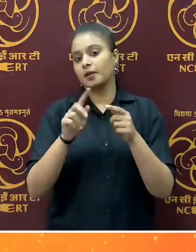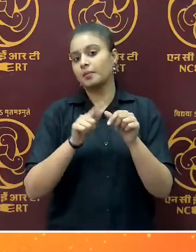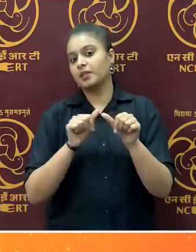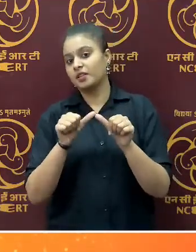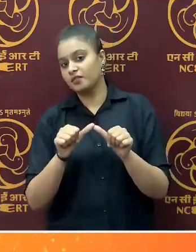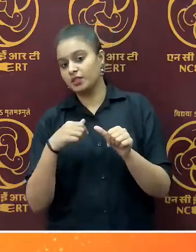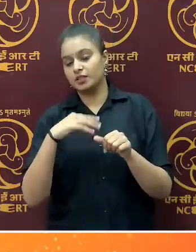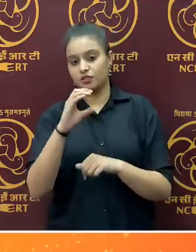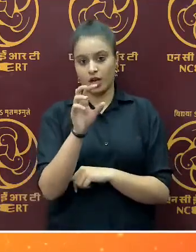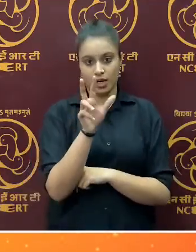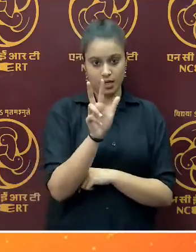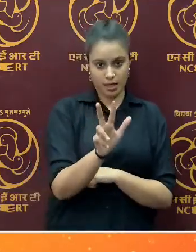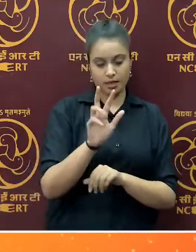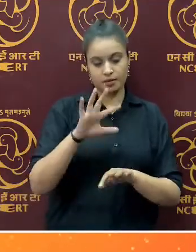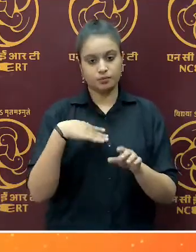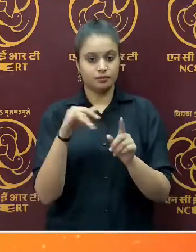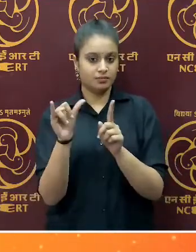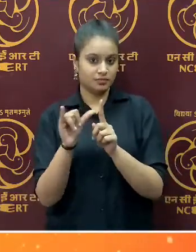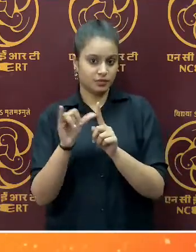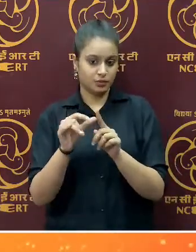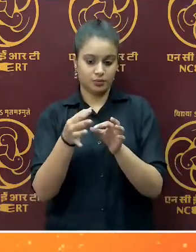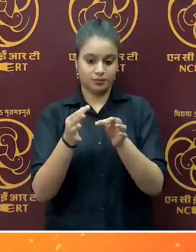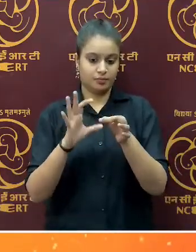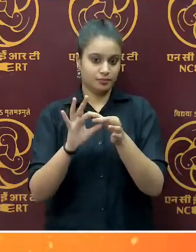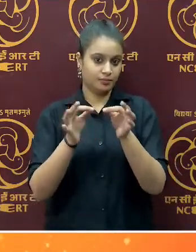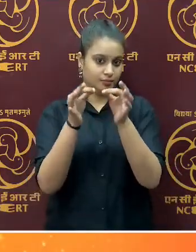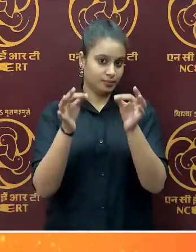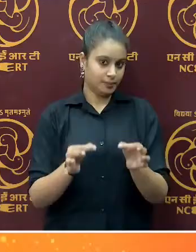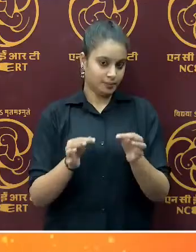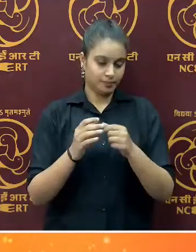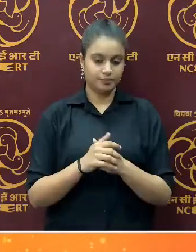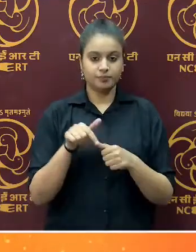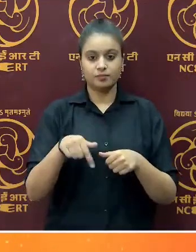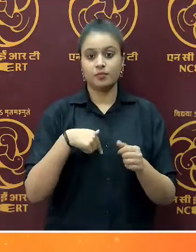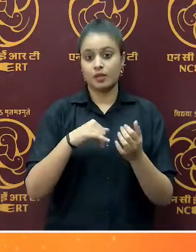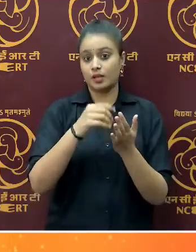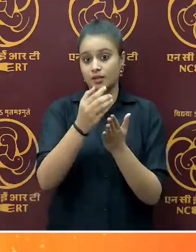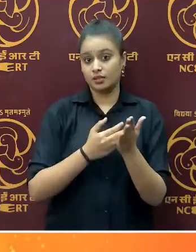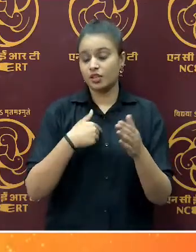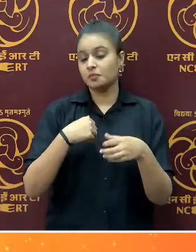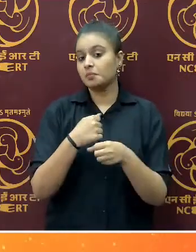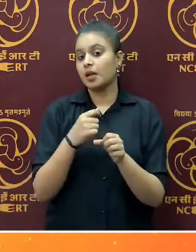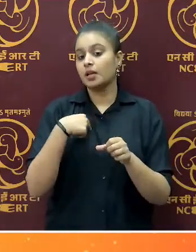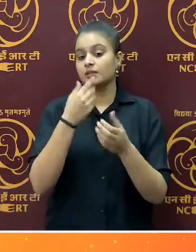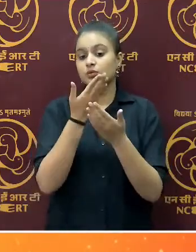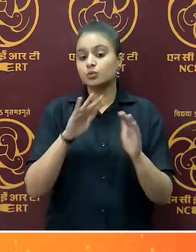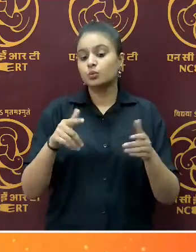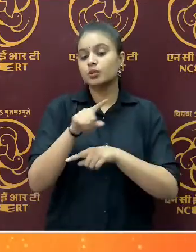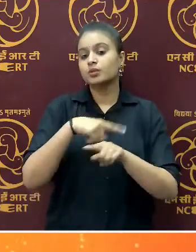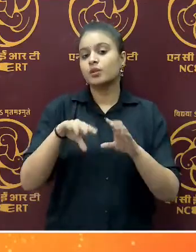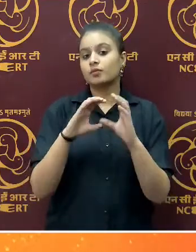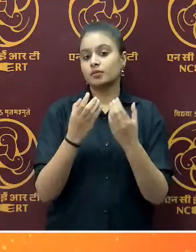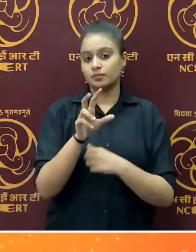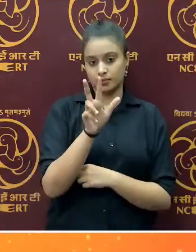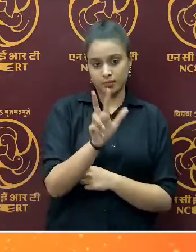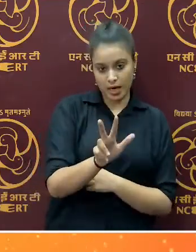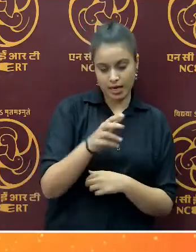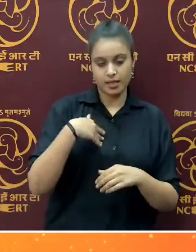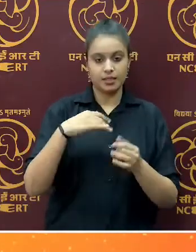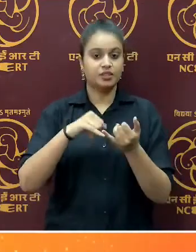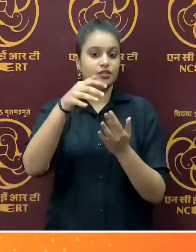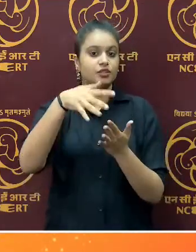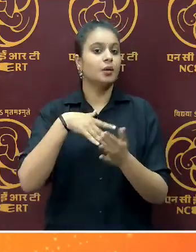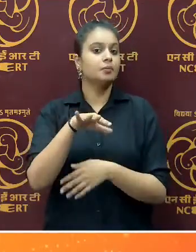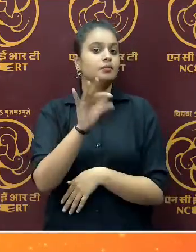8 and also on our YouTube handle NCERT Official. This session is spent for the students of class 8 and the subject that we